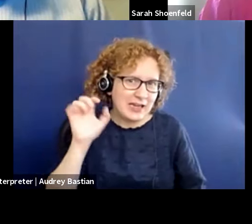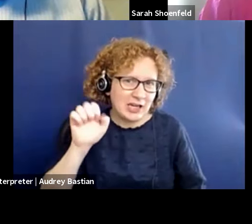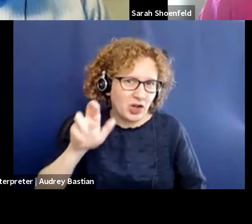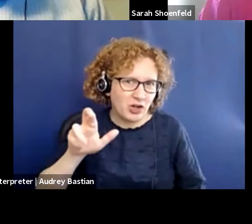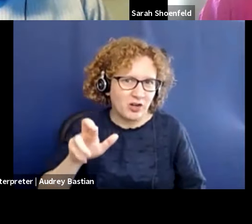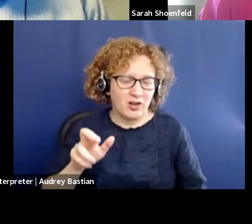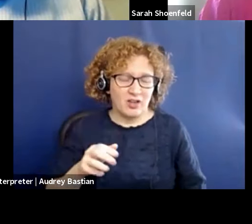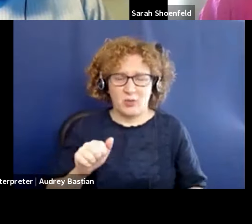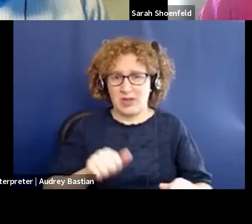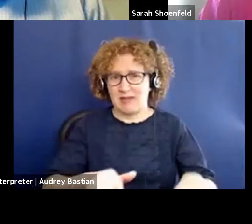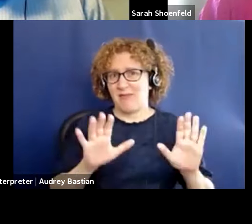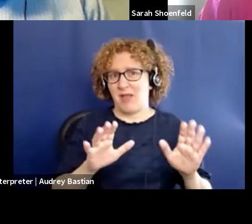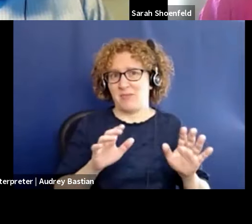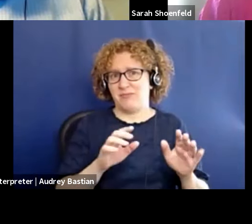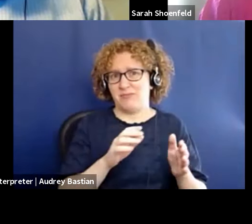that. So